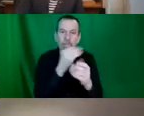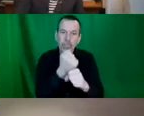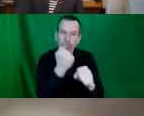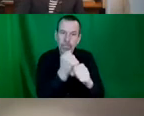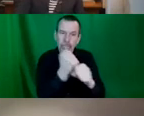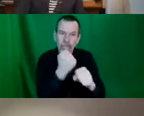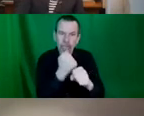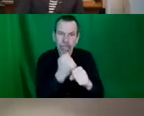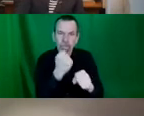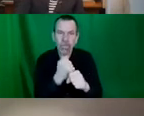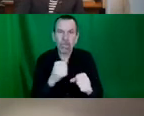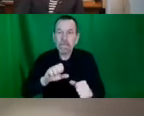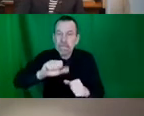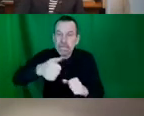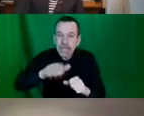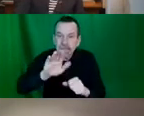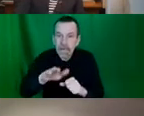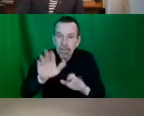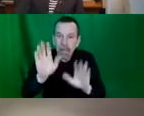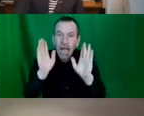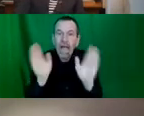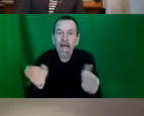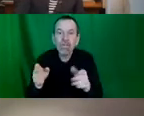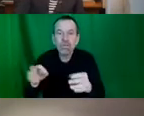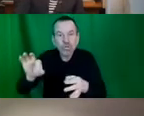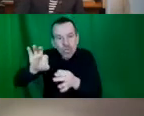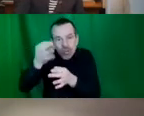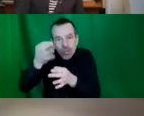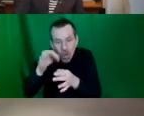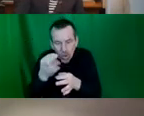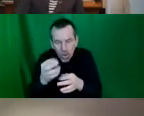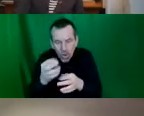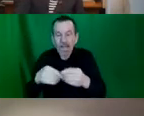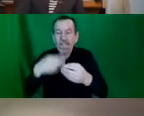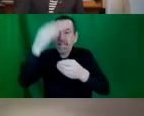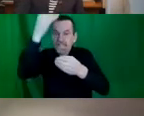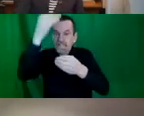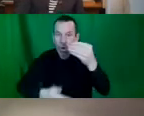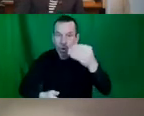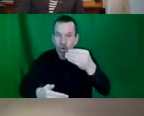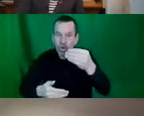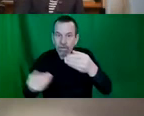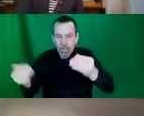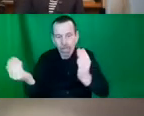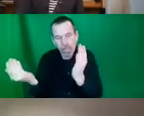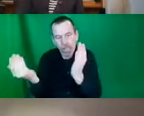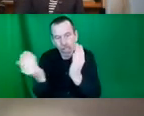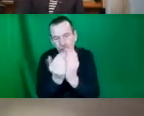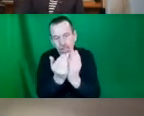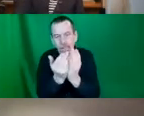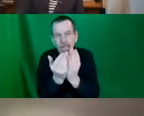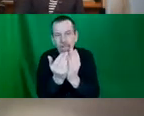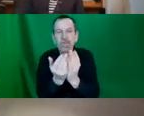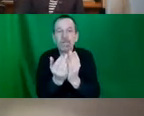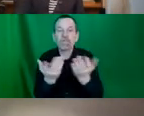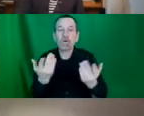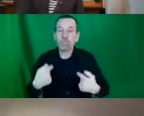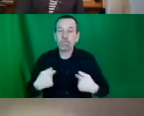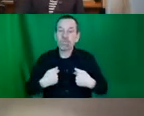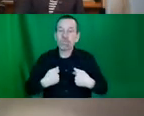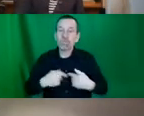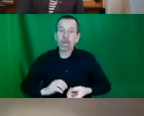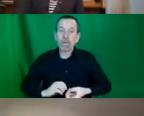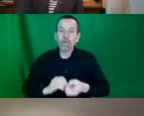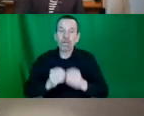the next step was to re-sew and begin board extension. For this project, I was able to create a model of the manuscript, shown here on the